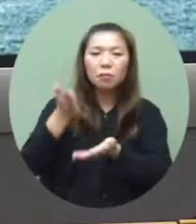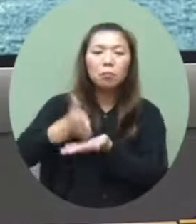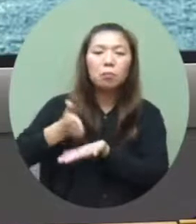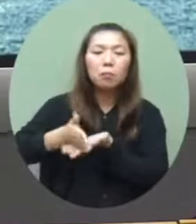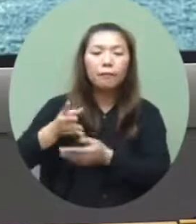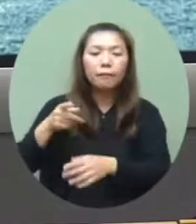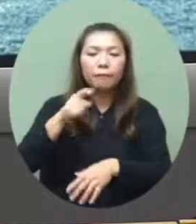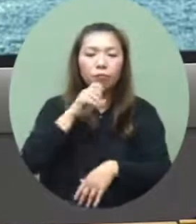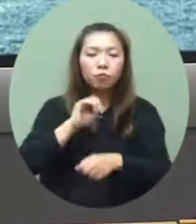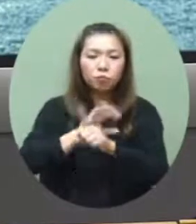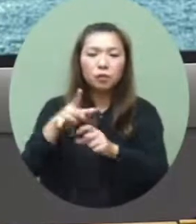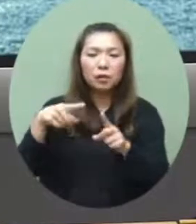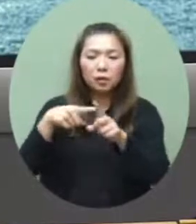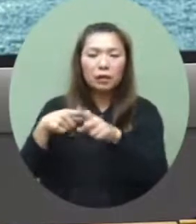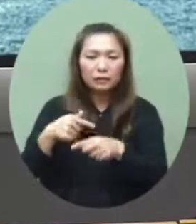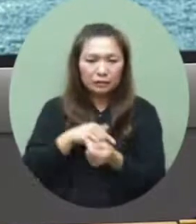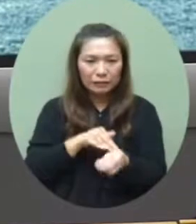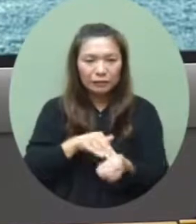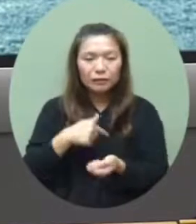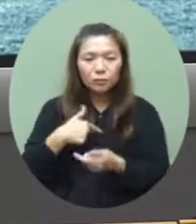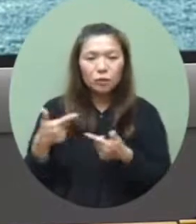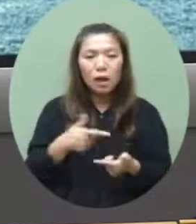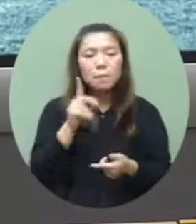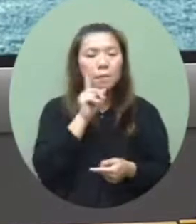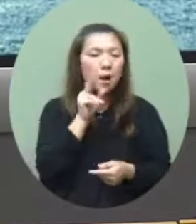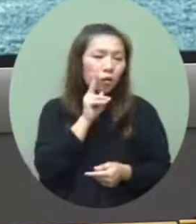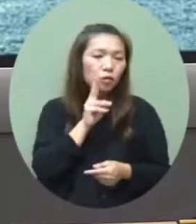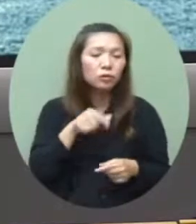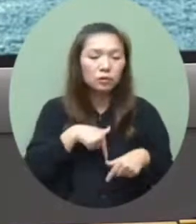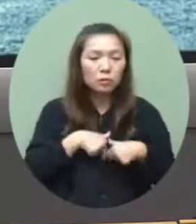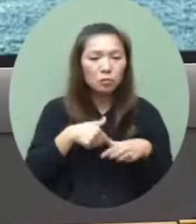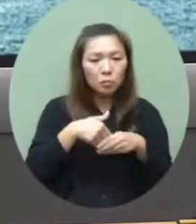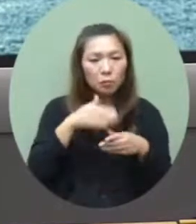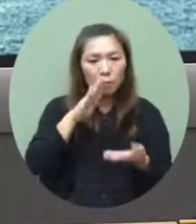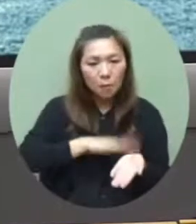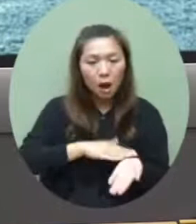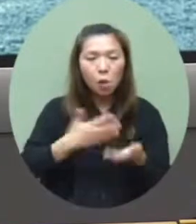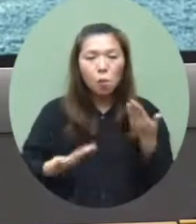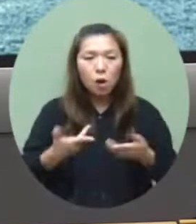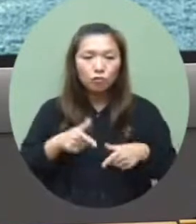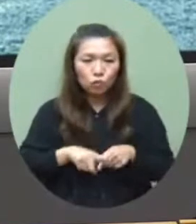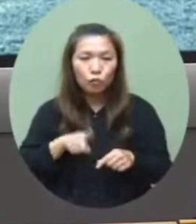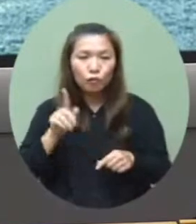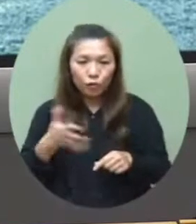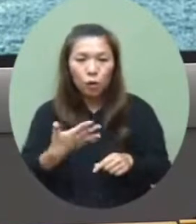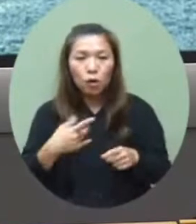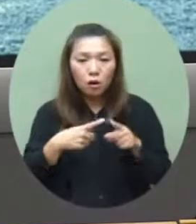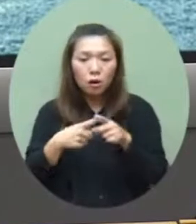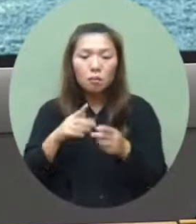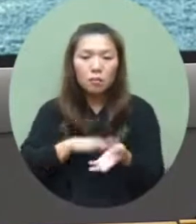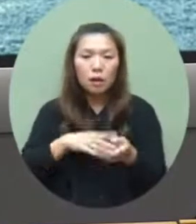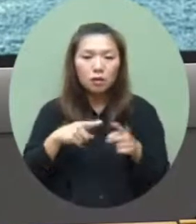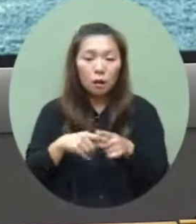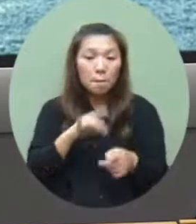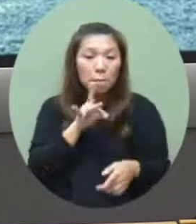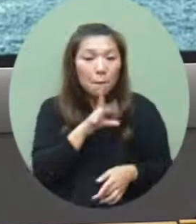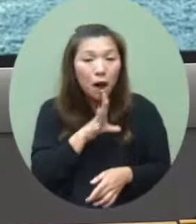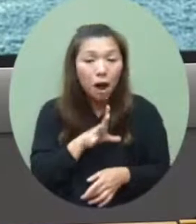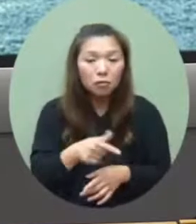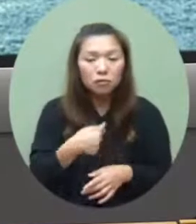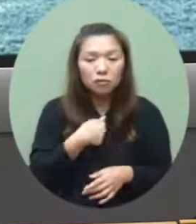We do have the non-COVID patients who are under treatment, cardiac patients, stroke patients, and so